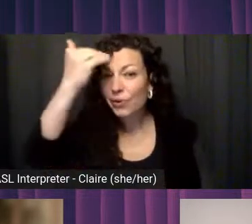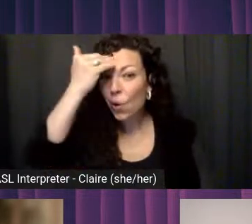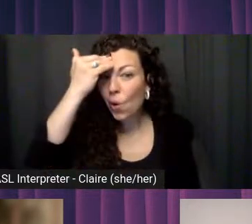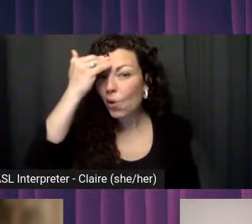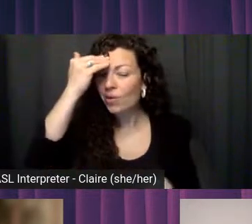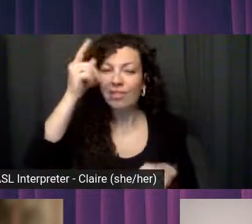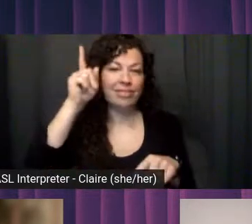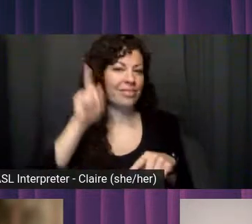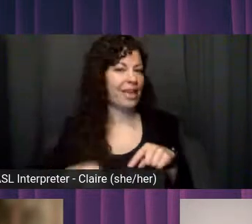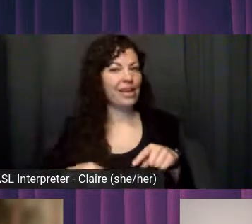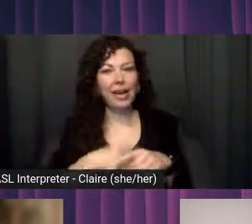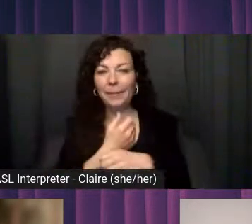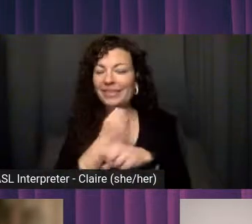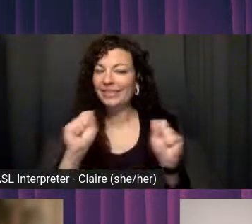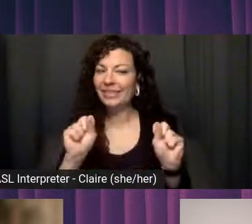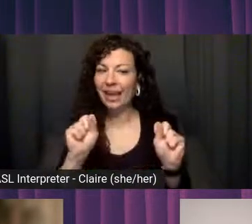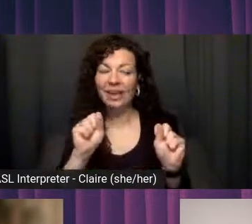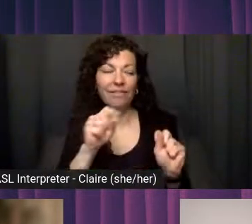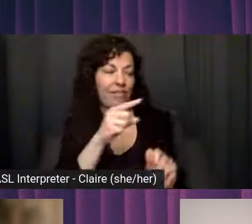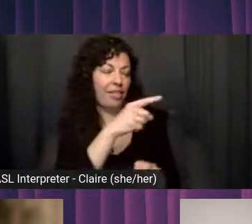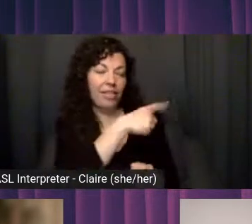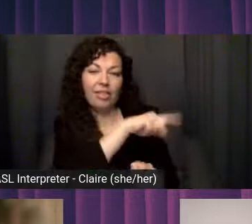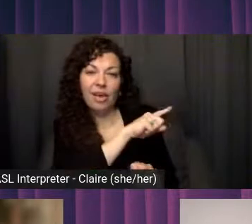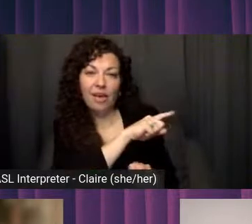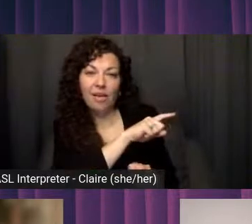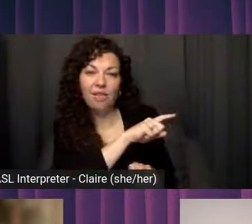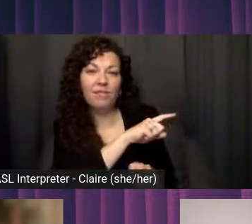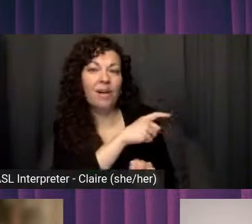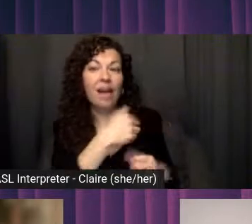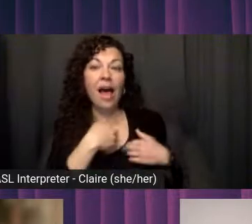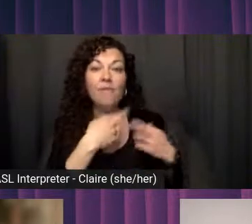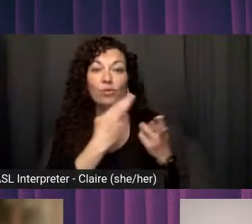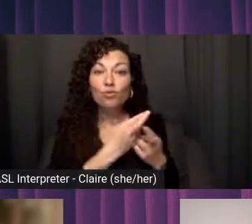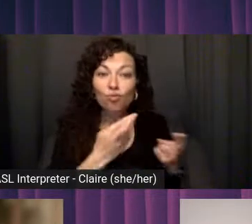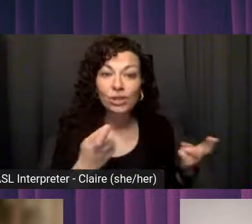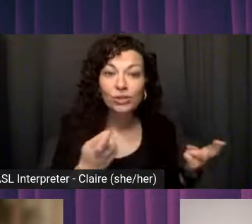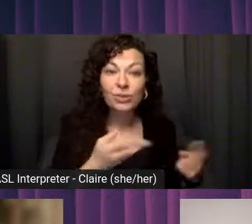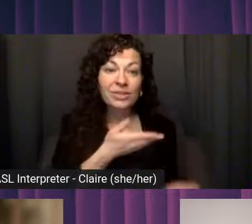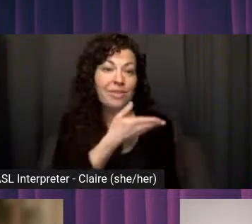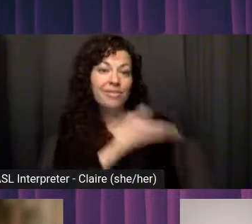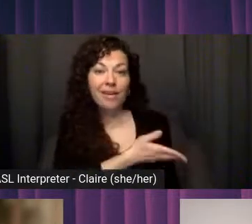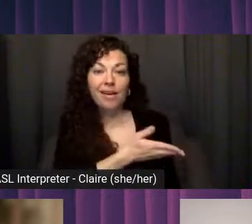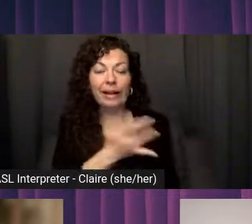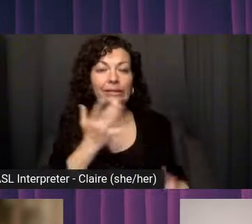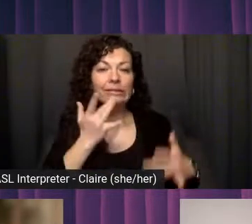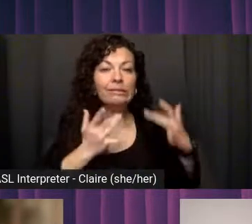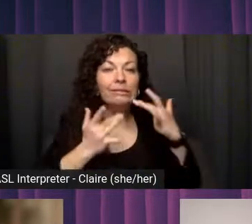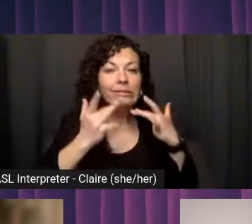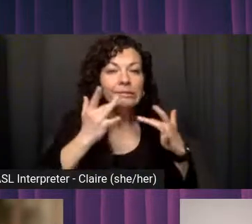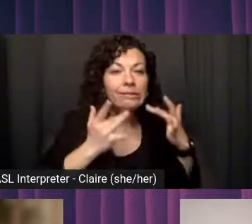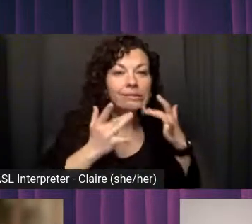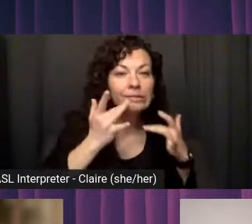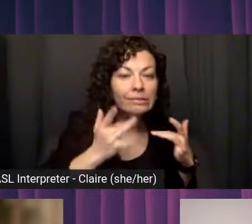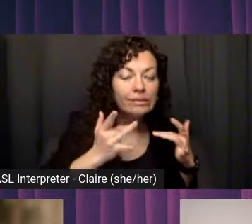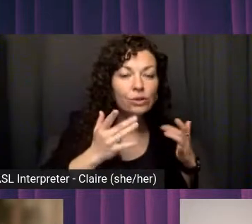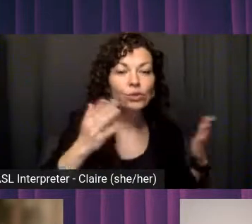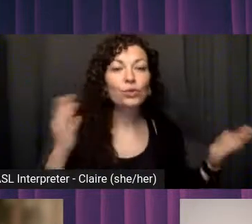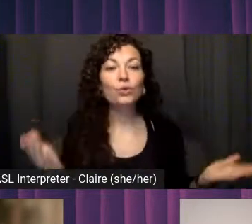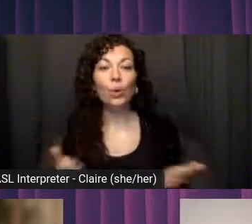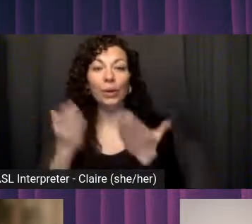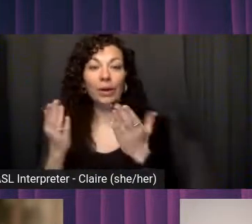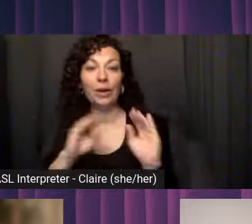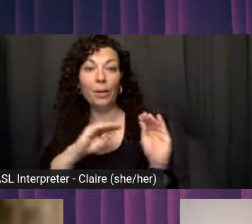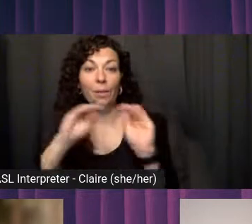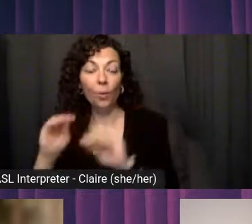get the safety and access to resources that they would there. And so it's creating homelessness,